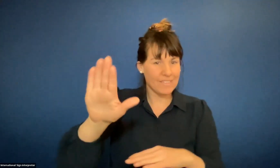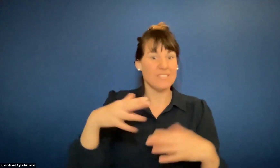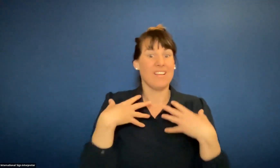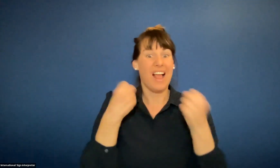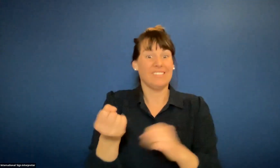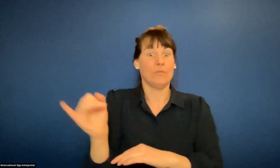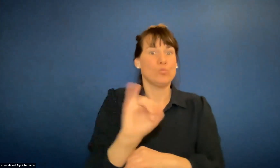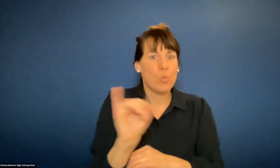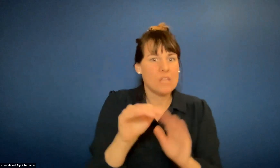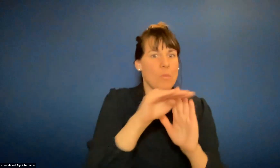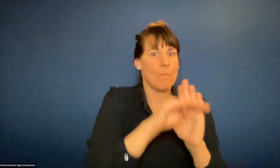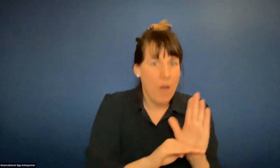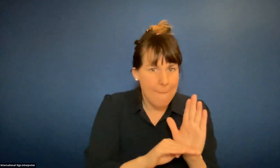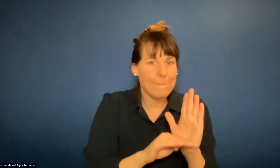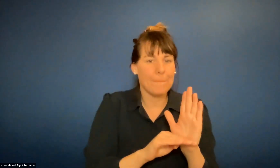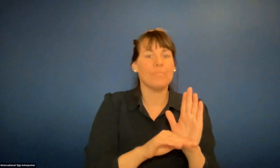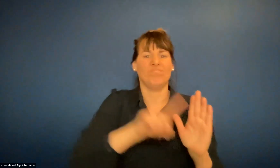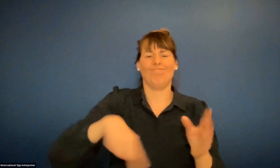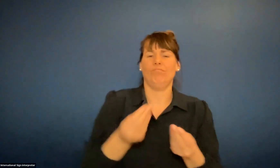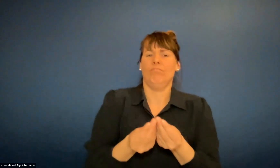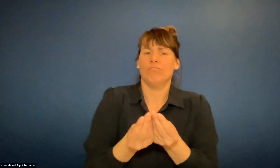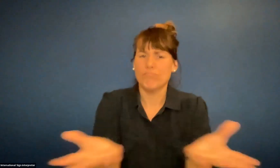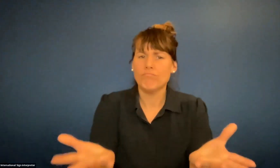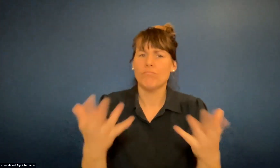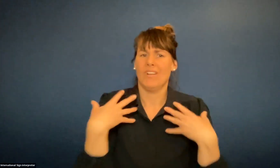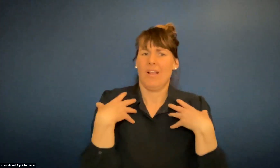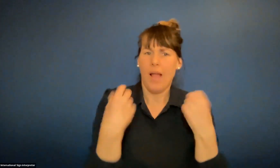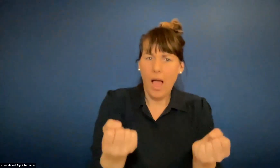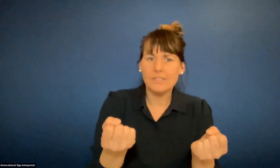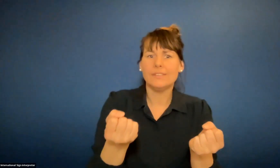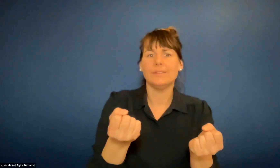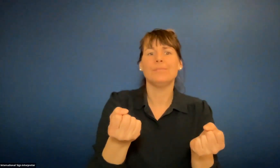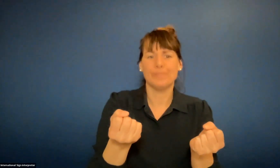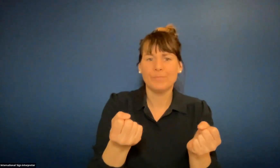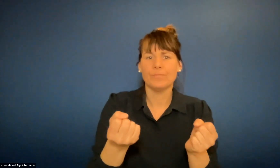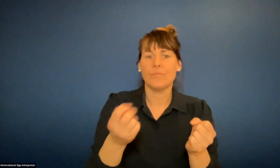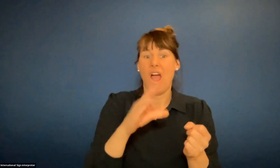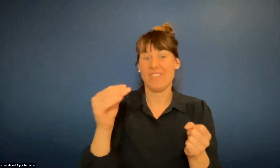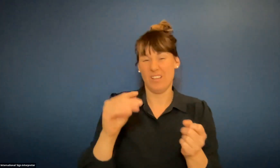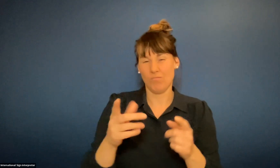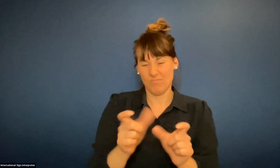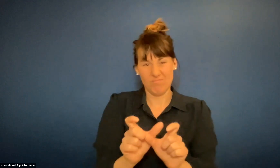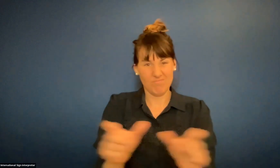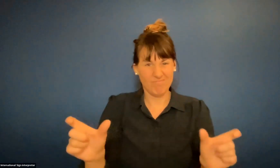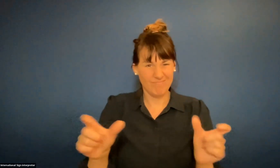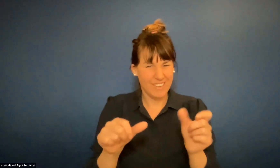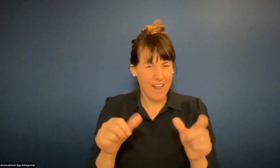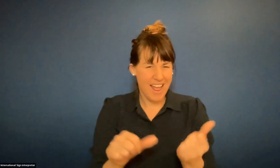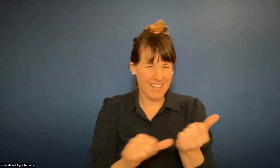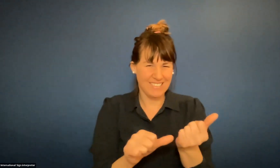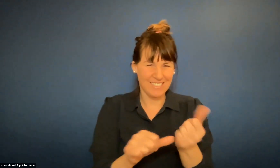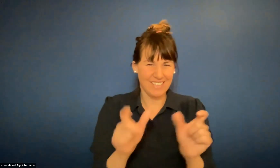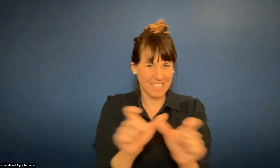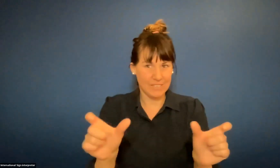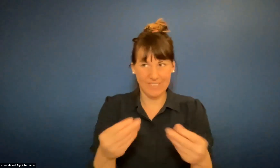Merla. It's been a pleasure to meet you and every one of our panelists. We've unfortunately run out of time. I'd like to encourage